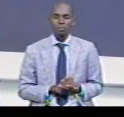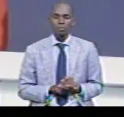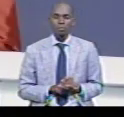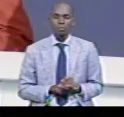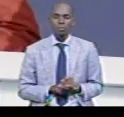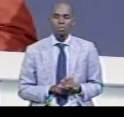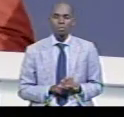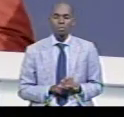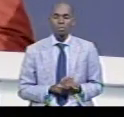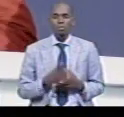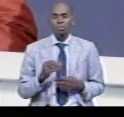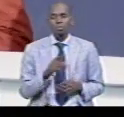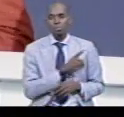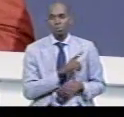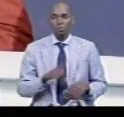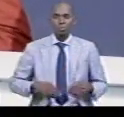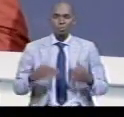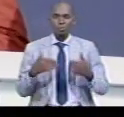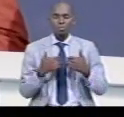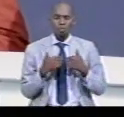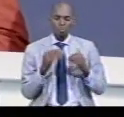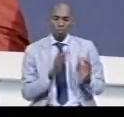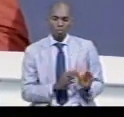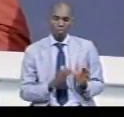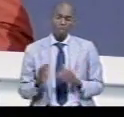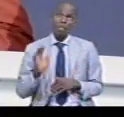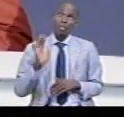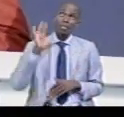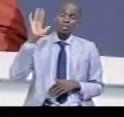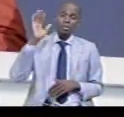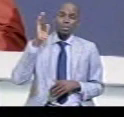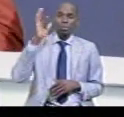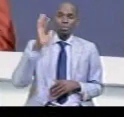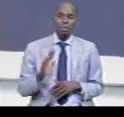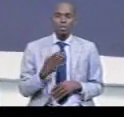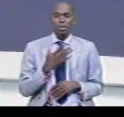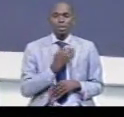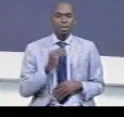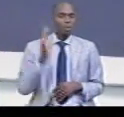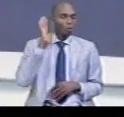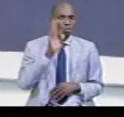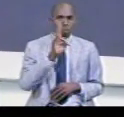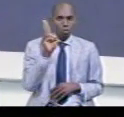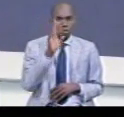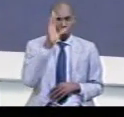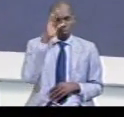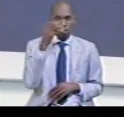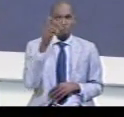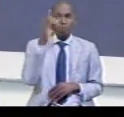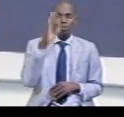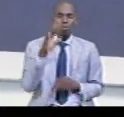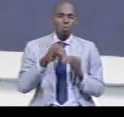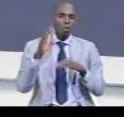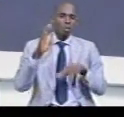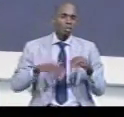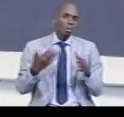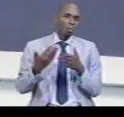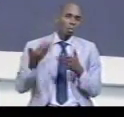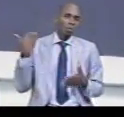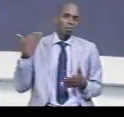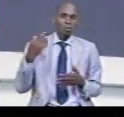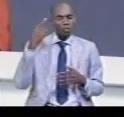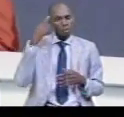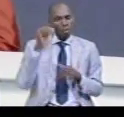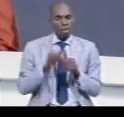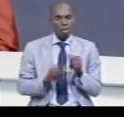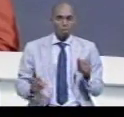The Lord has prepared his minister and is going to use him more than ever for everybody to be touched of the